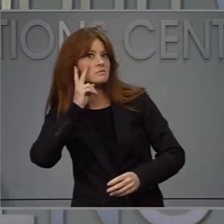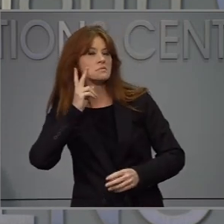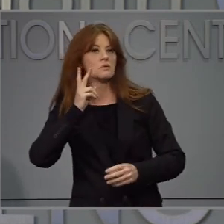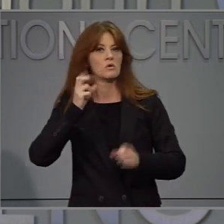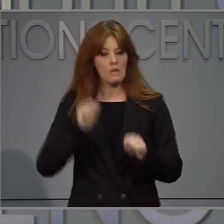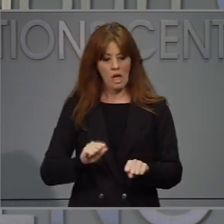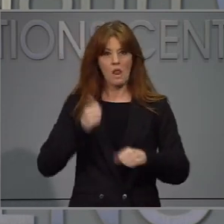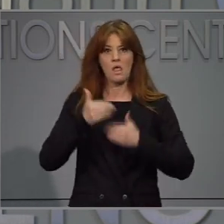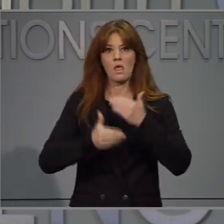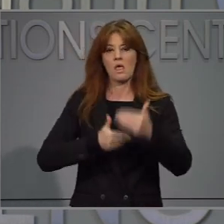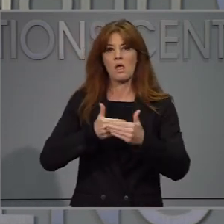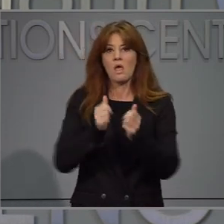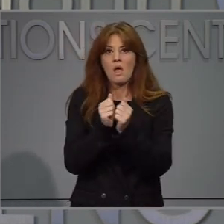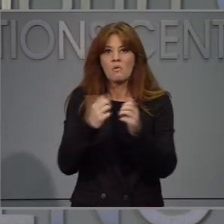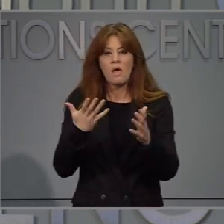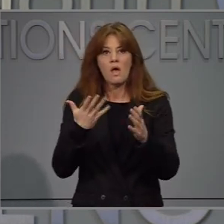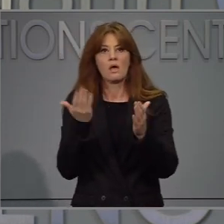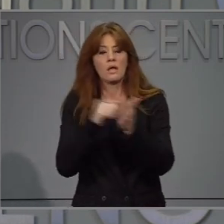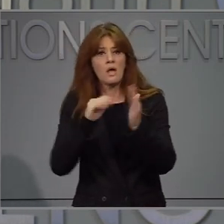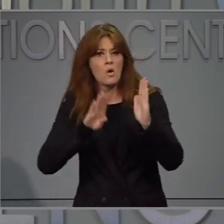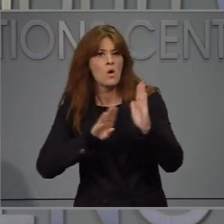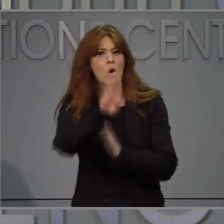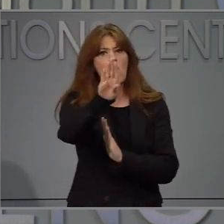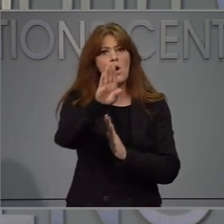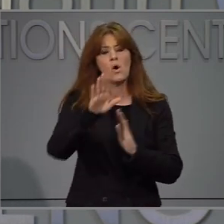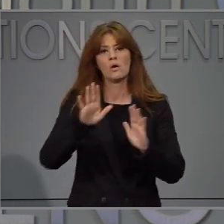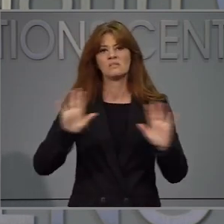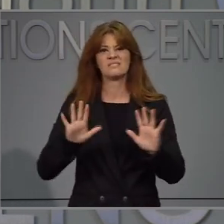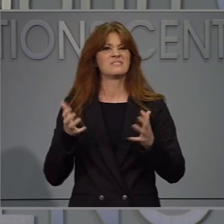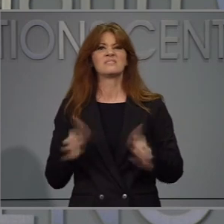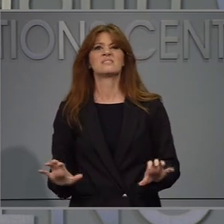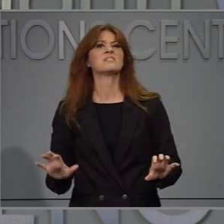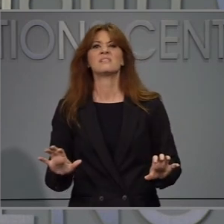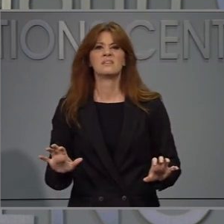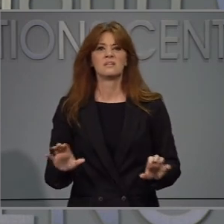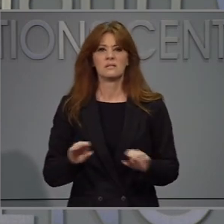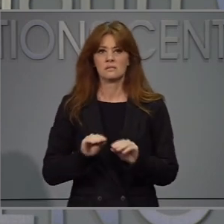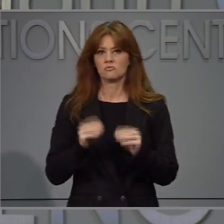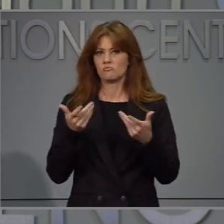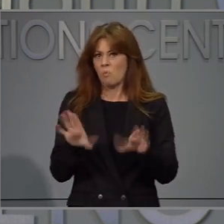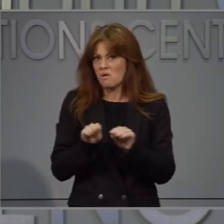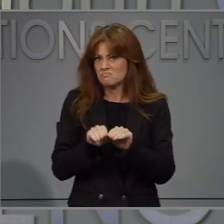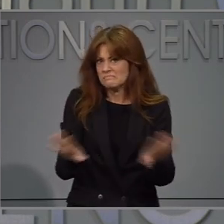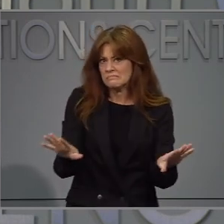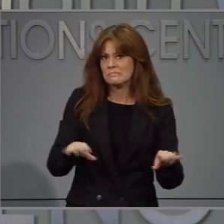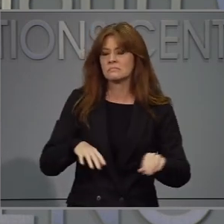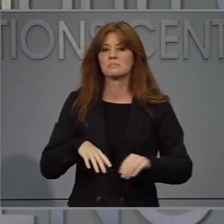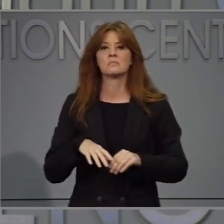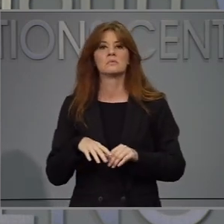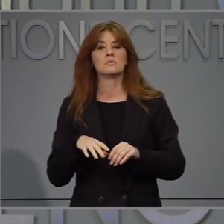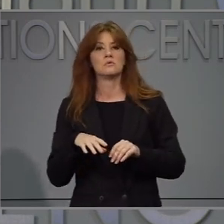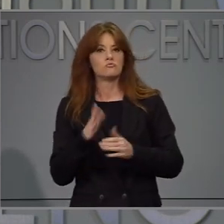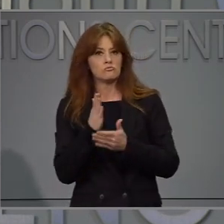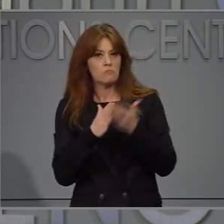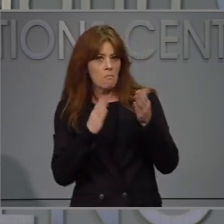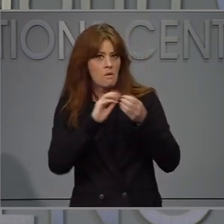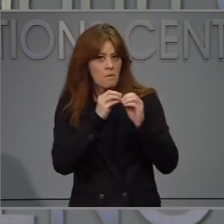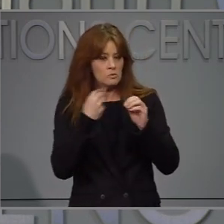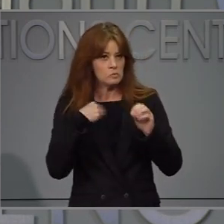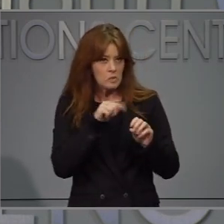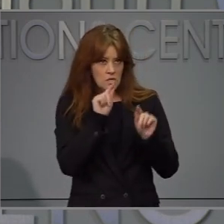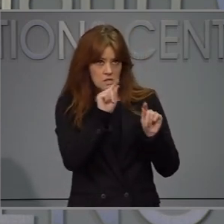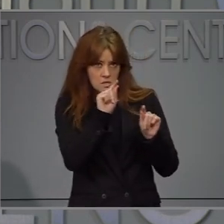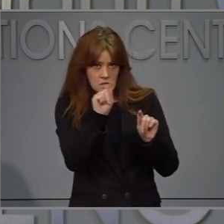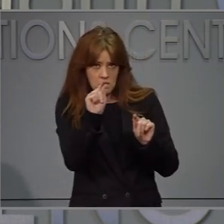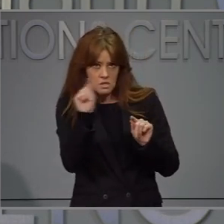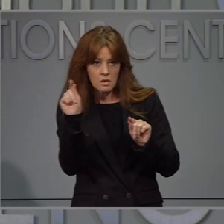without a dangerous spike in infections. This approach and the indicators we're watching